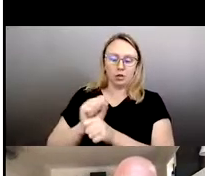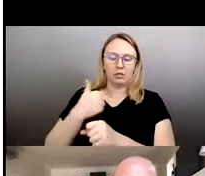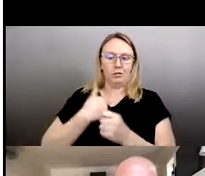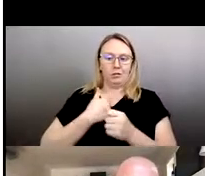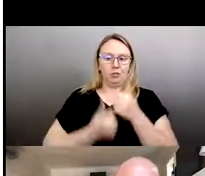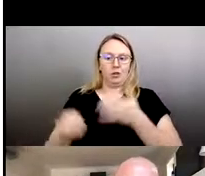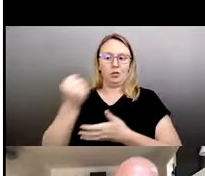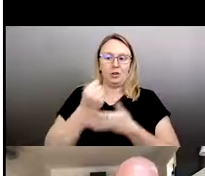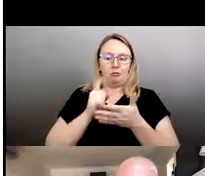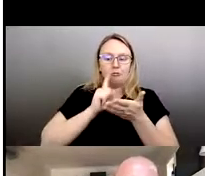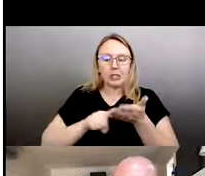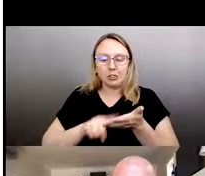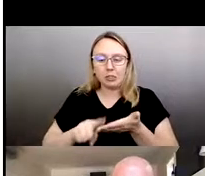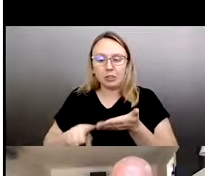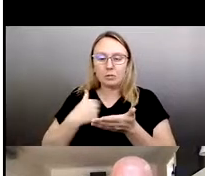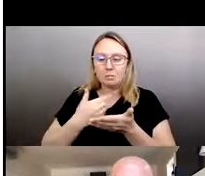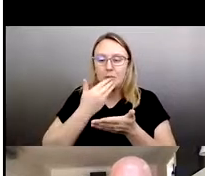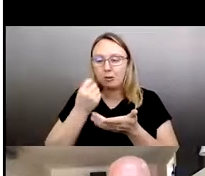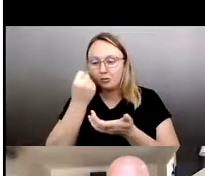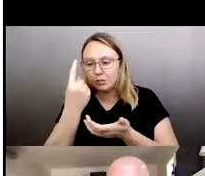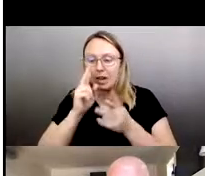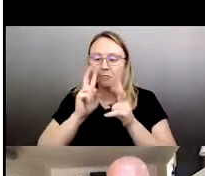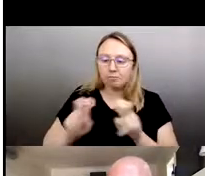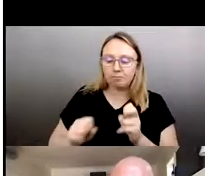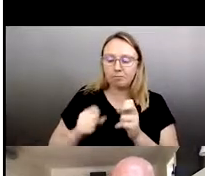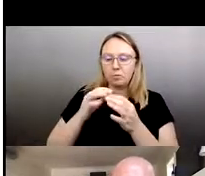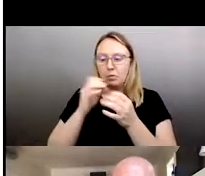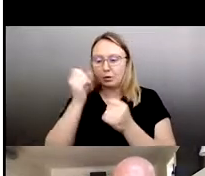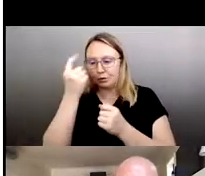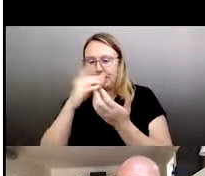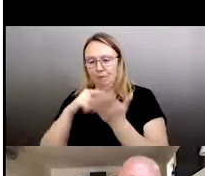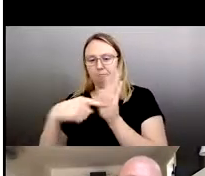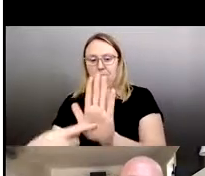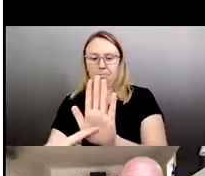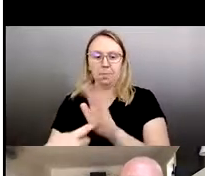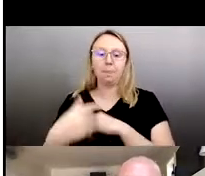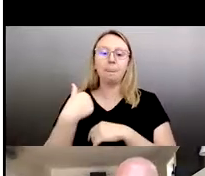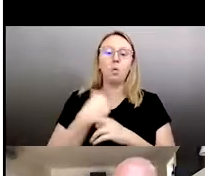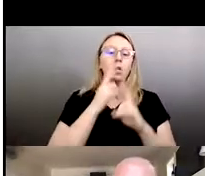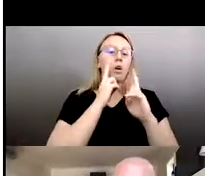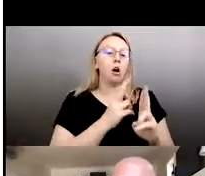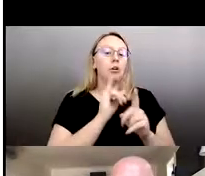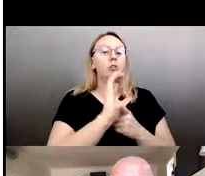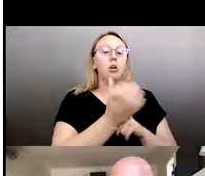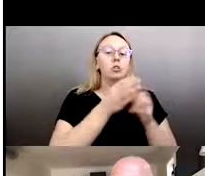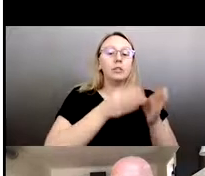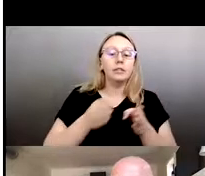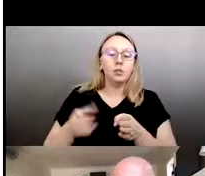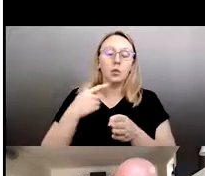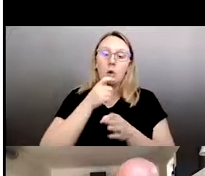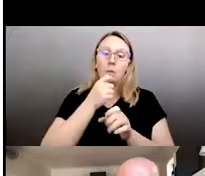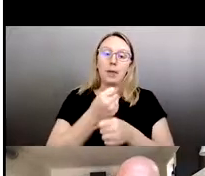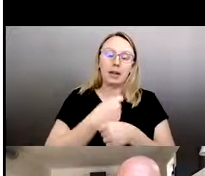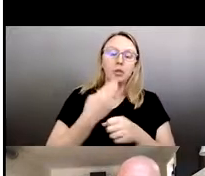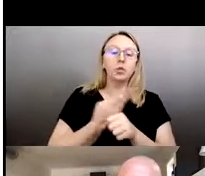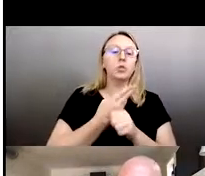ensure that we better understand, interpret, and display them, and that we properly honor the cultures and individuals who made them using reparative language and